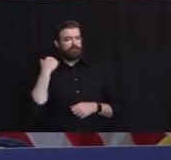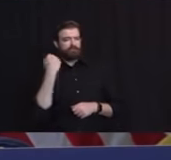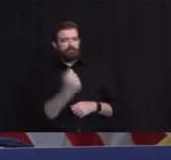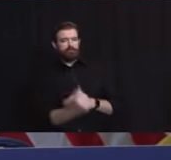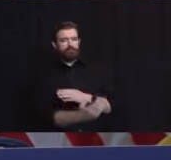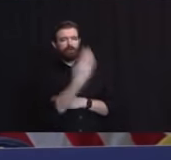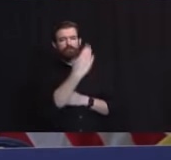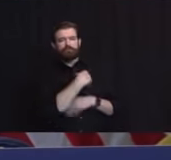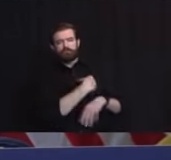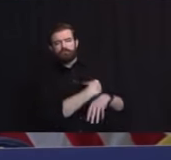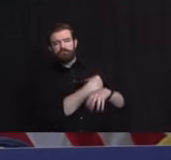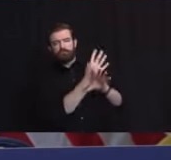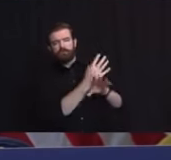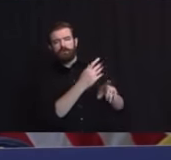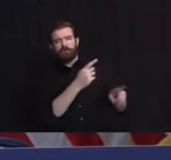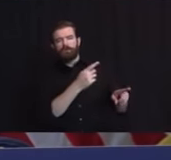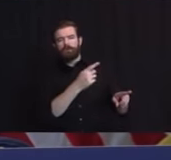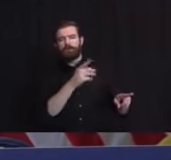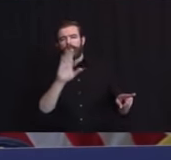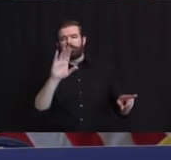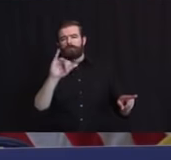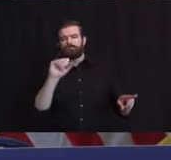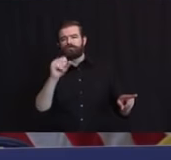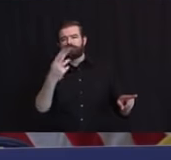McCombs, South Jersey